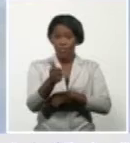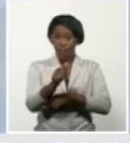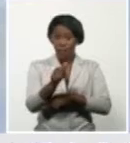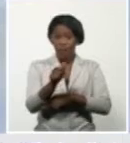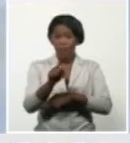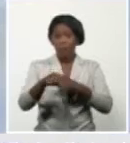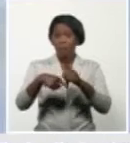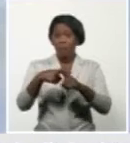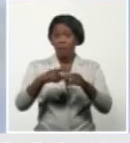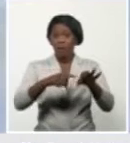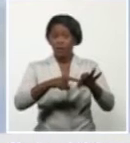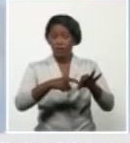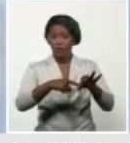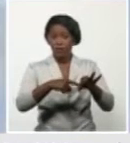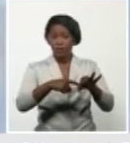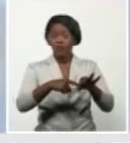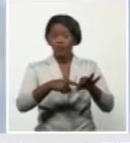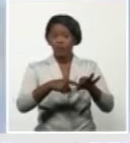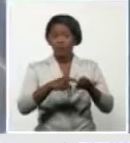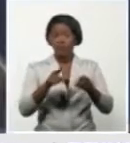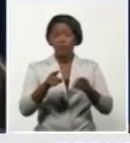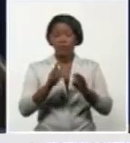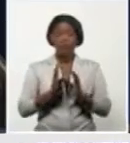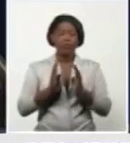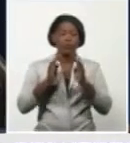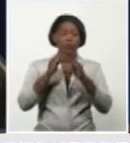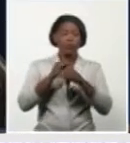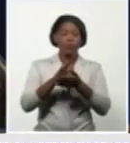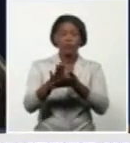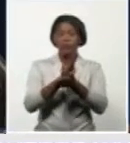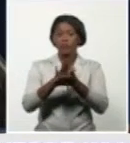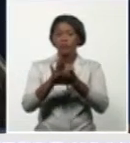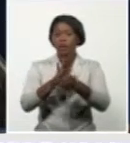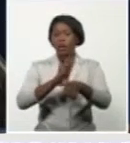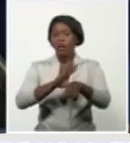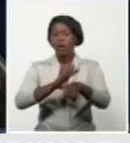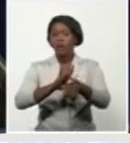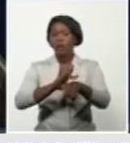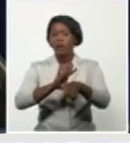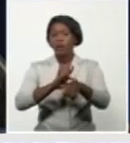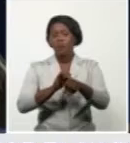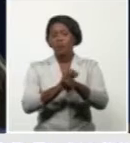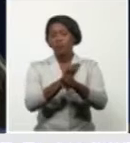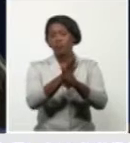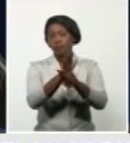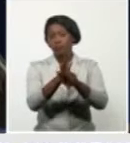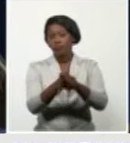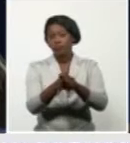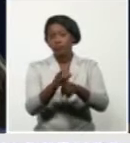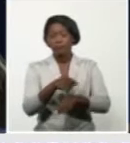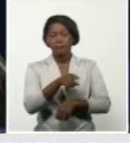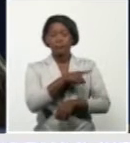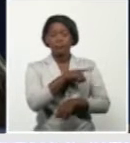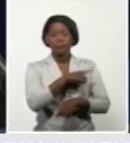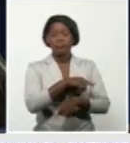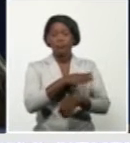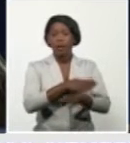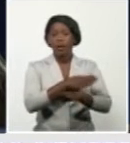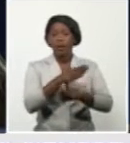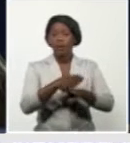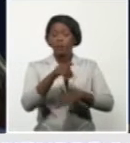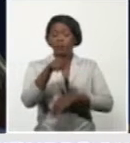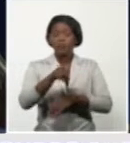the Isle of Youth Special Municipality have not reported cases over the last 15 days.